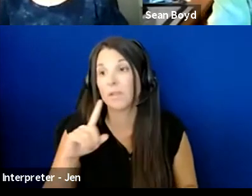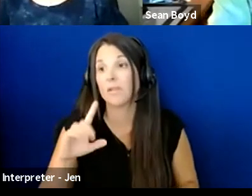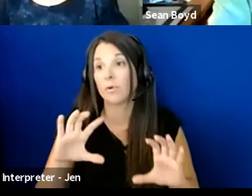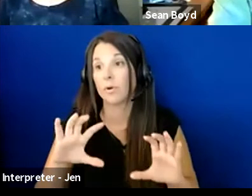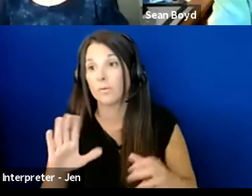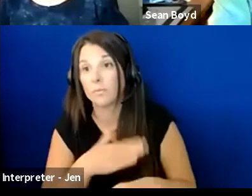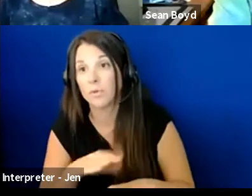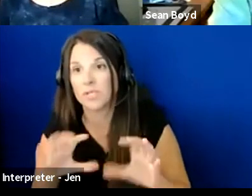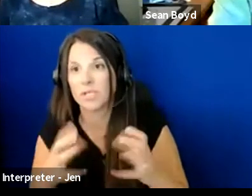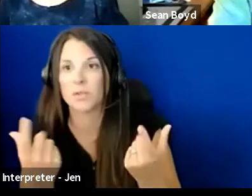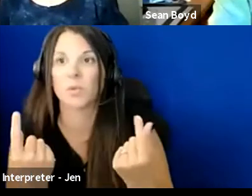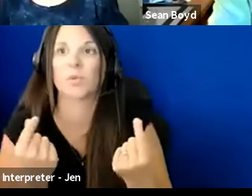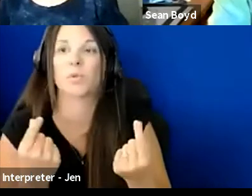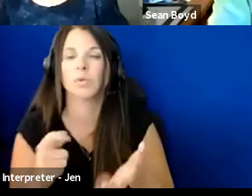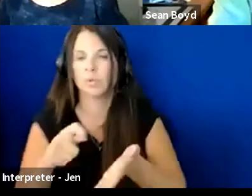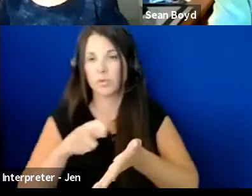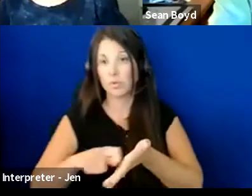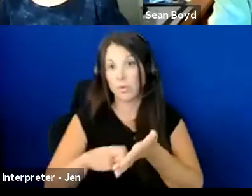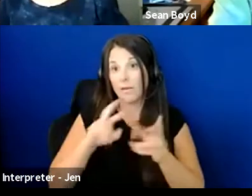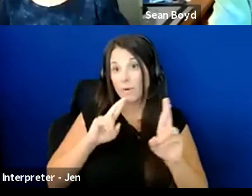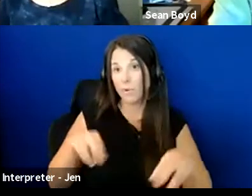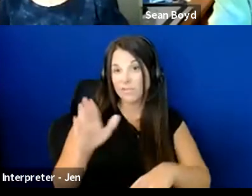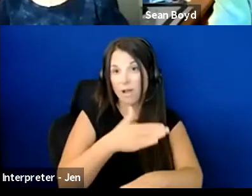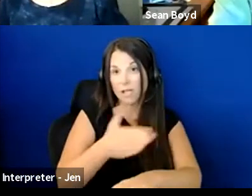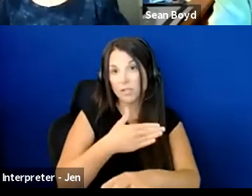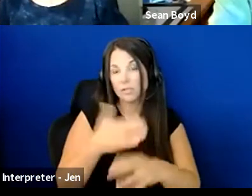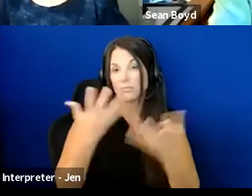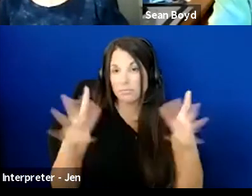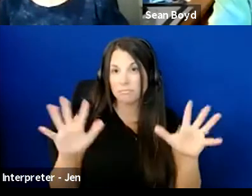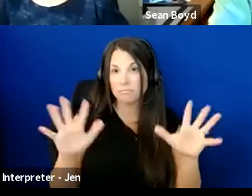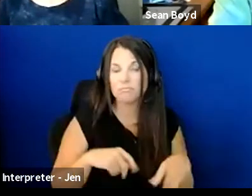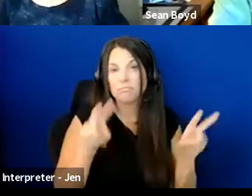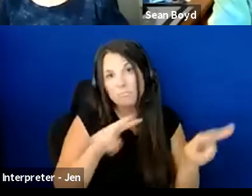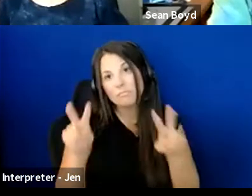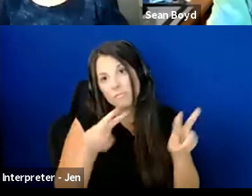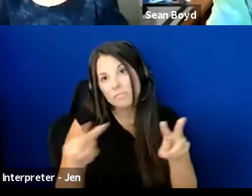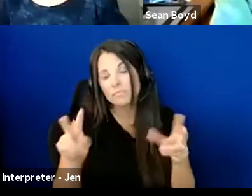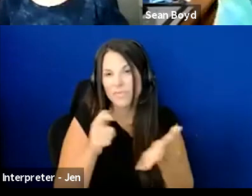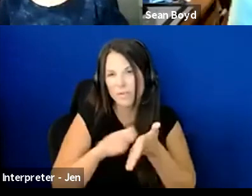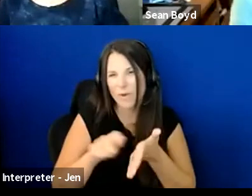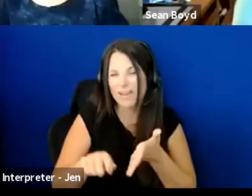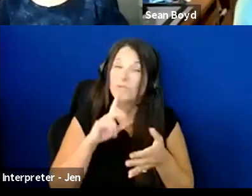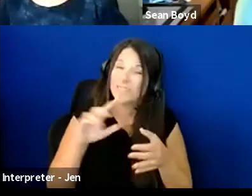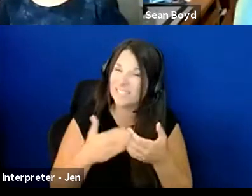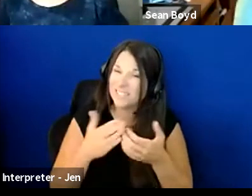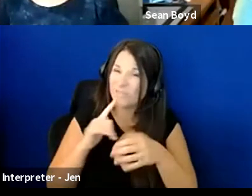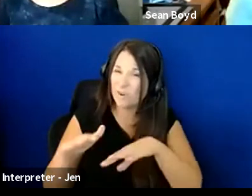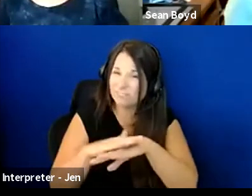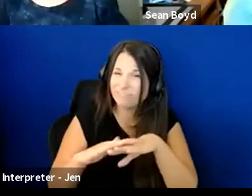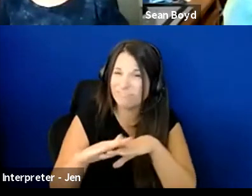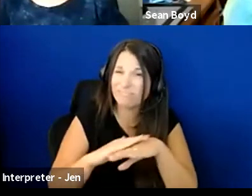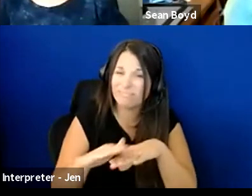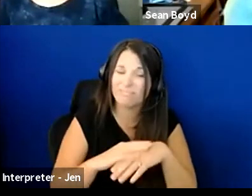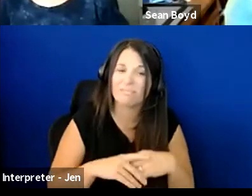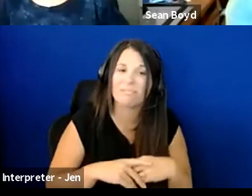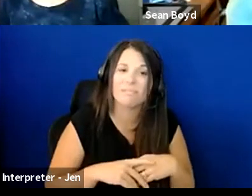write concert reports. And it can be easy for them to be superficial. So I work hard with the students to get them to